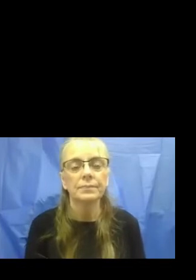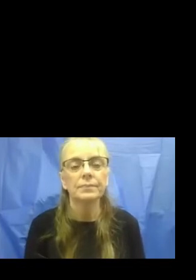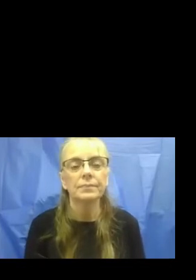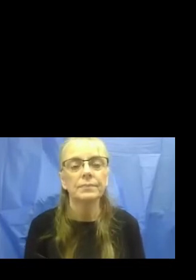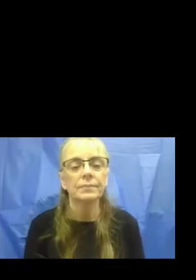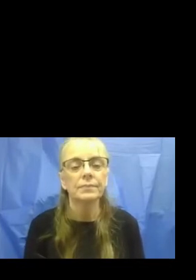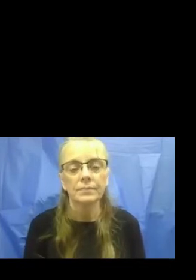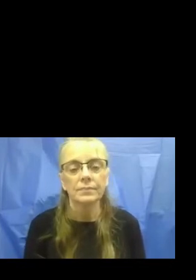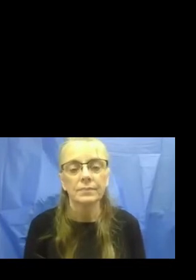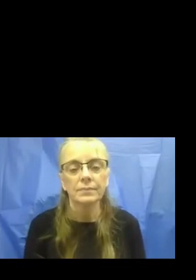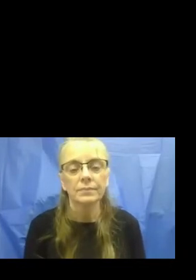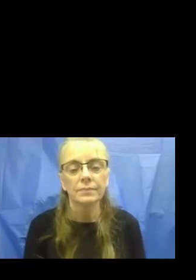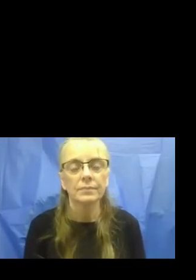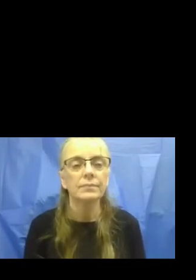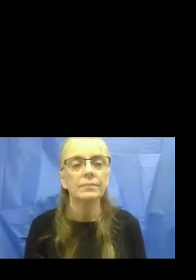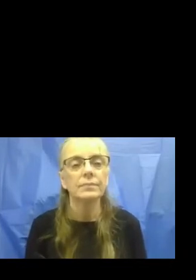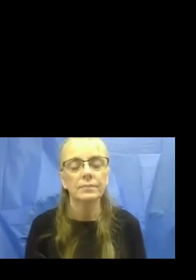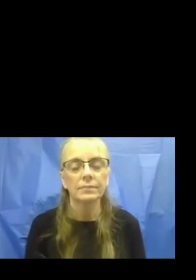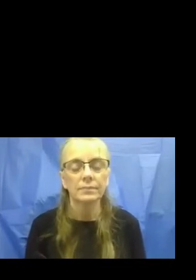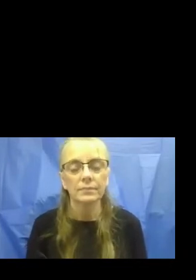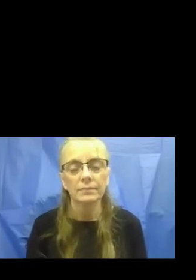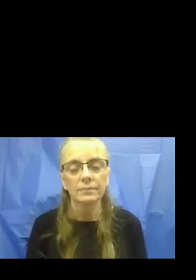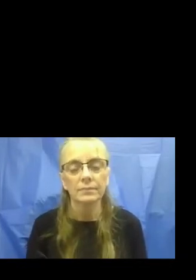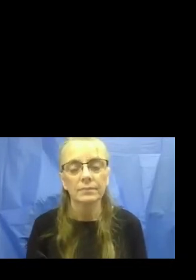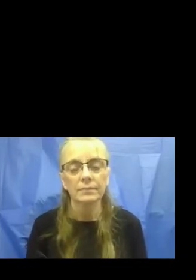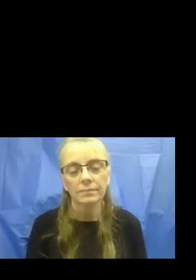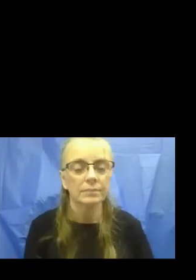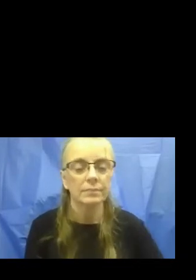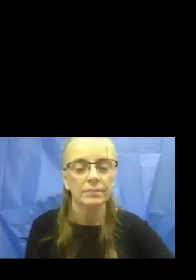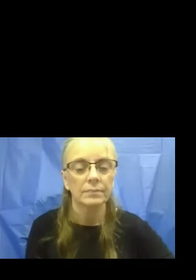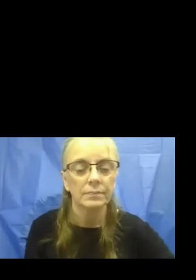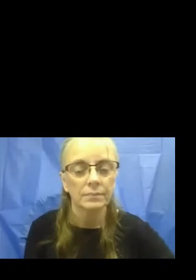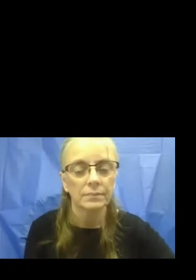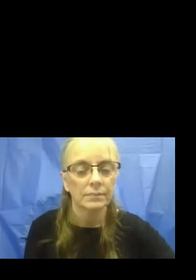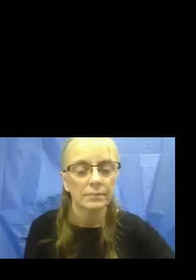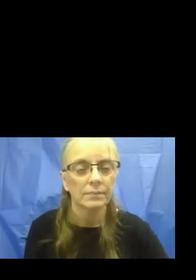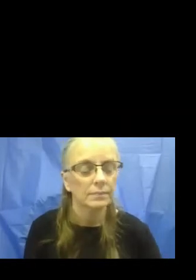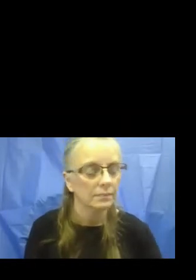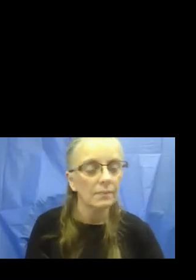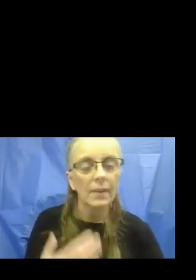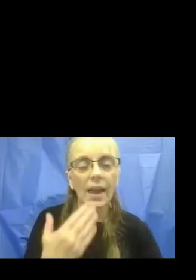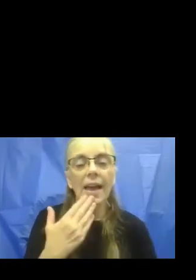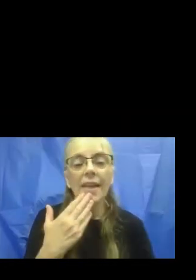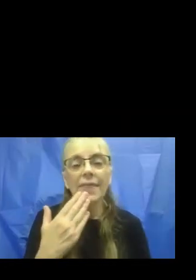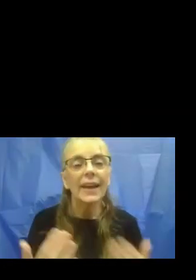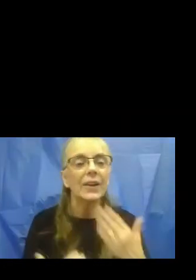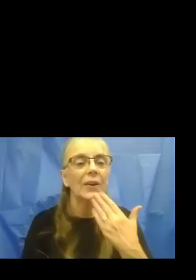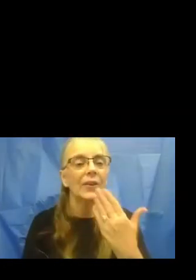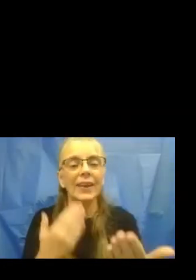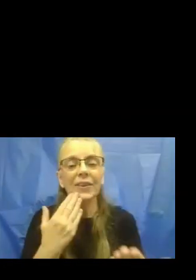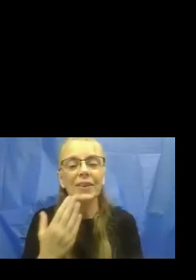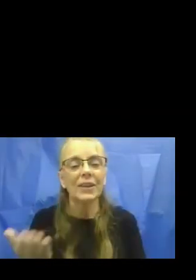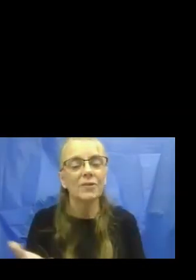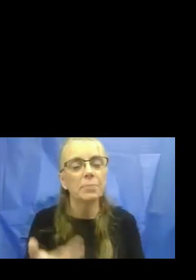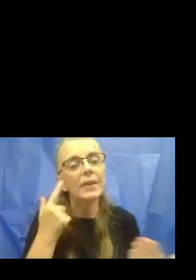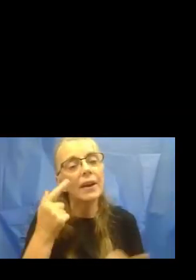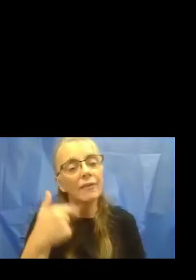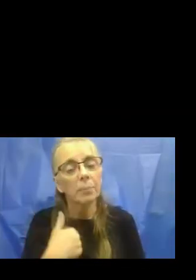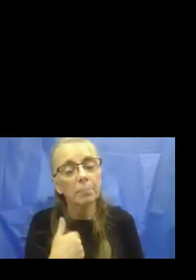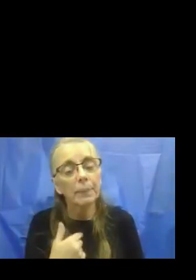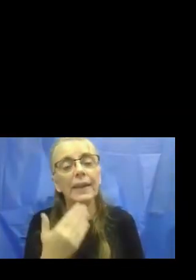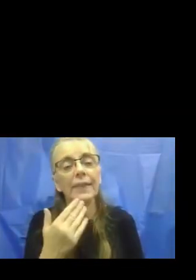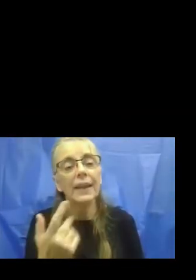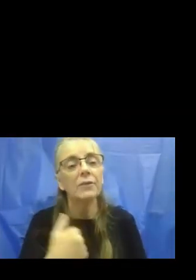Thank you. Thank you for being there for me. Thank you for making me feel strong. Thank you for everything that you did, for showing me